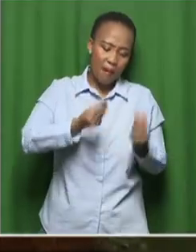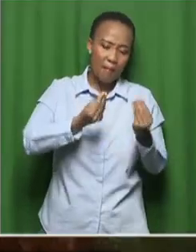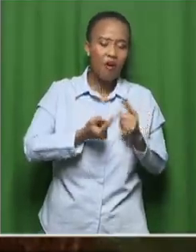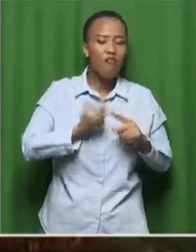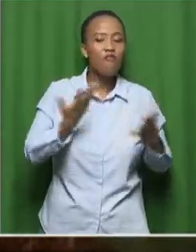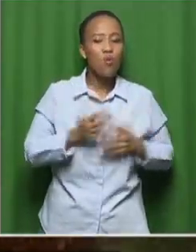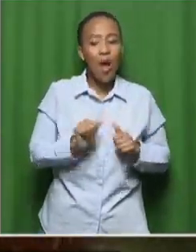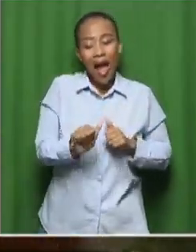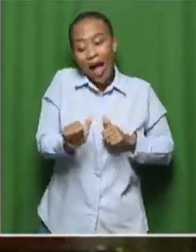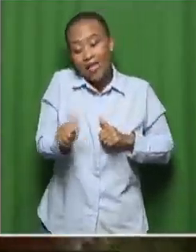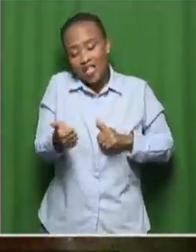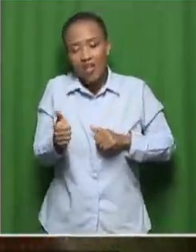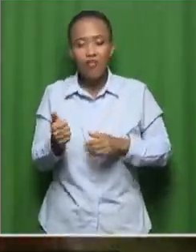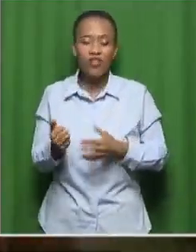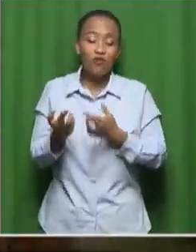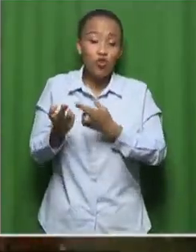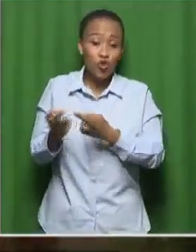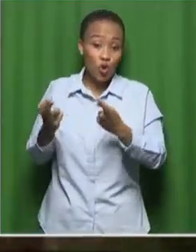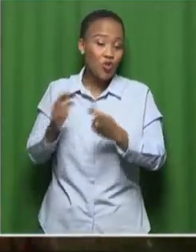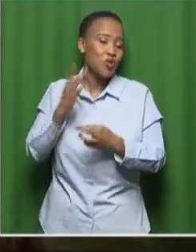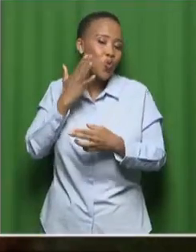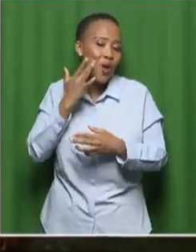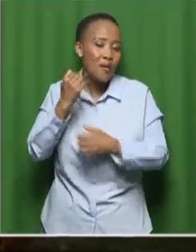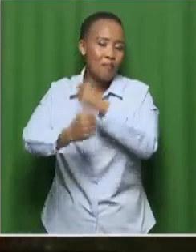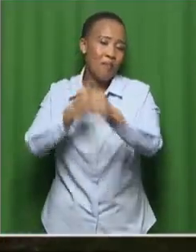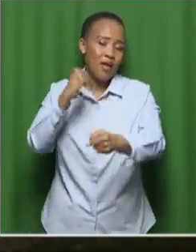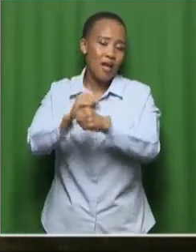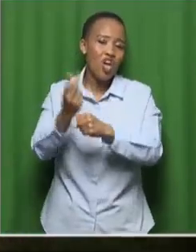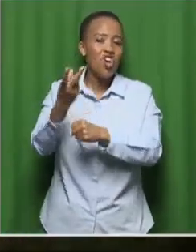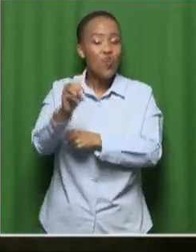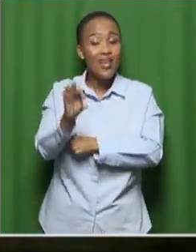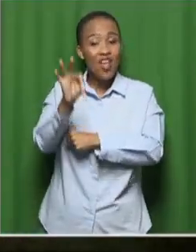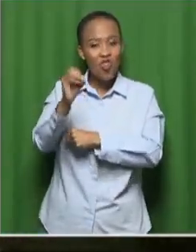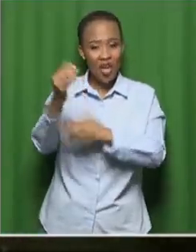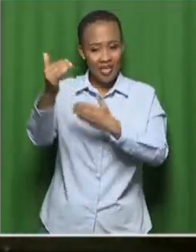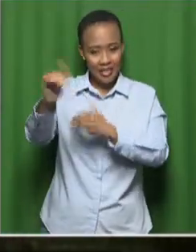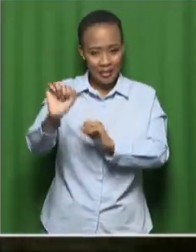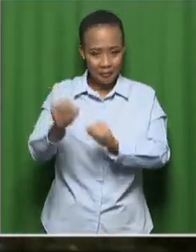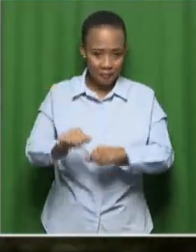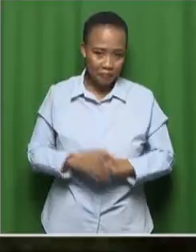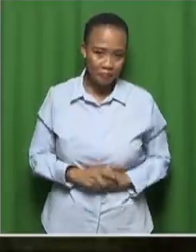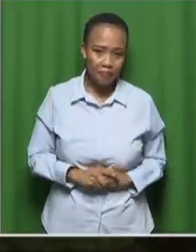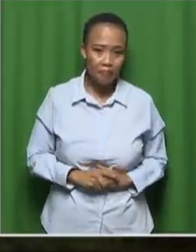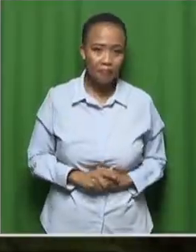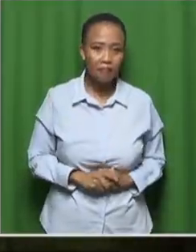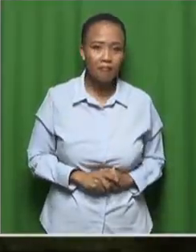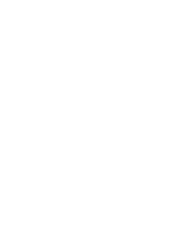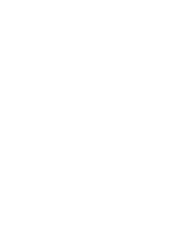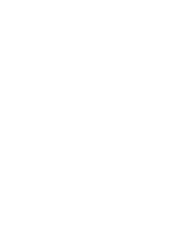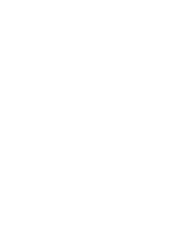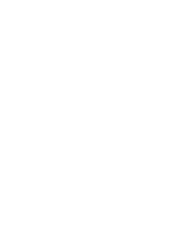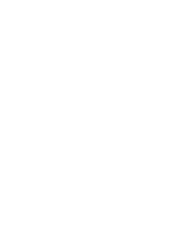alternative sources by 2030. Mariska Botha, SABC News, Cape Town.